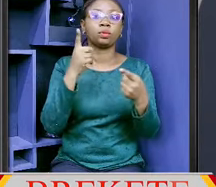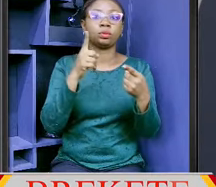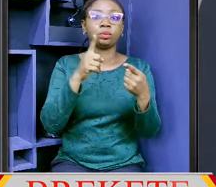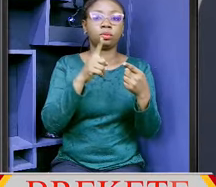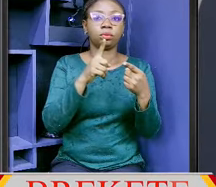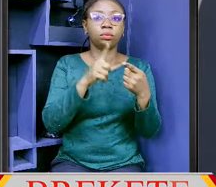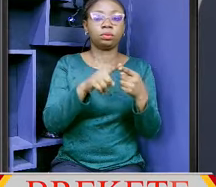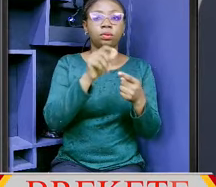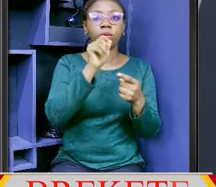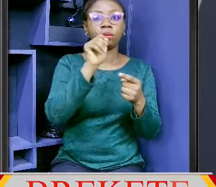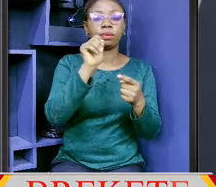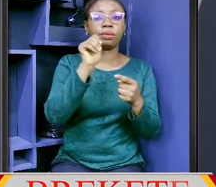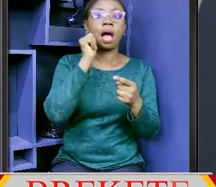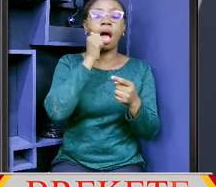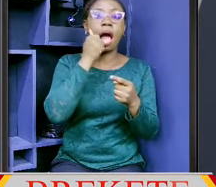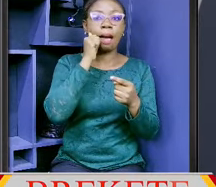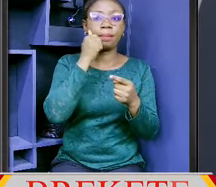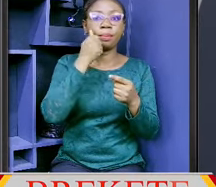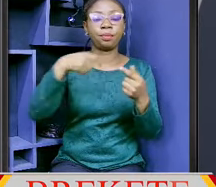the